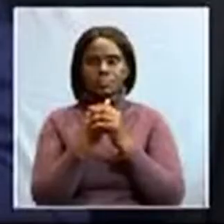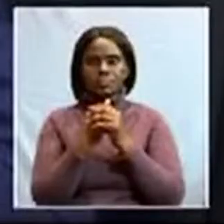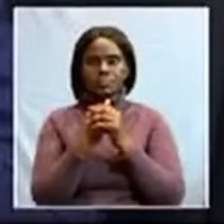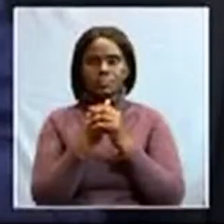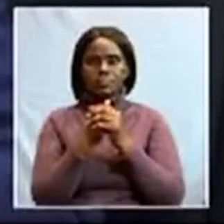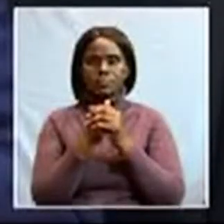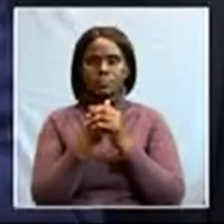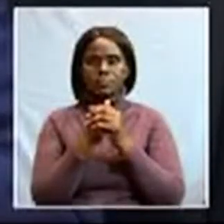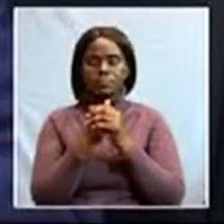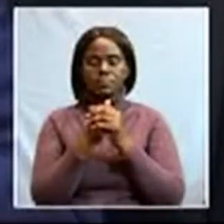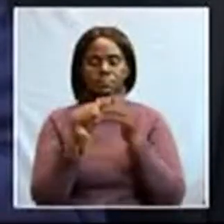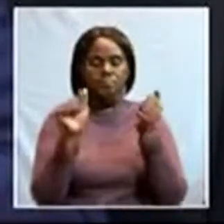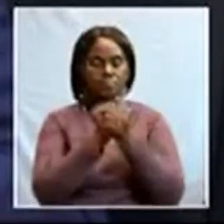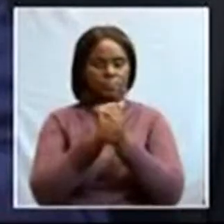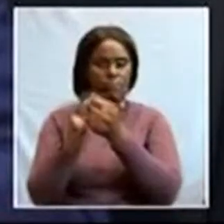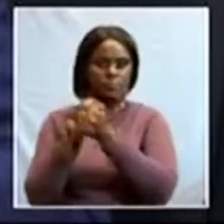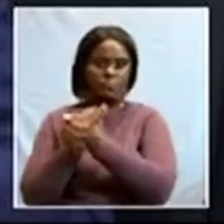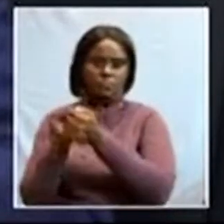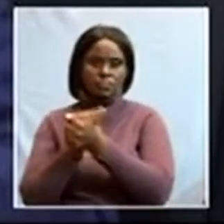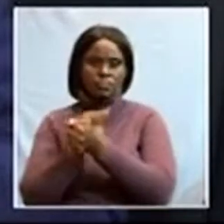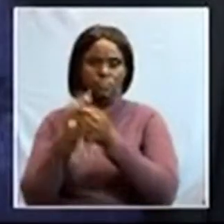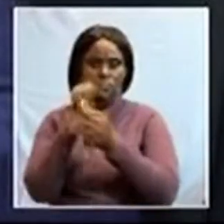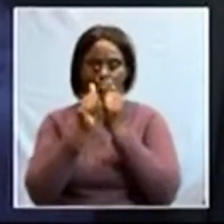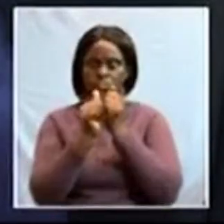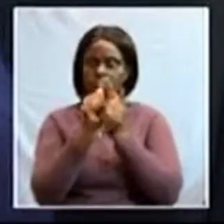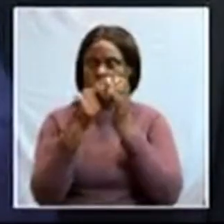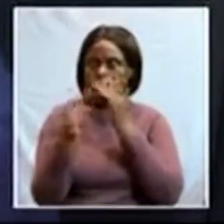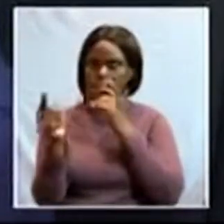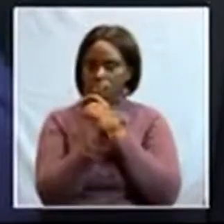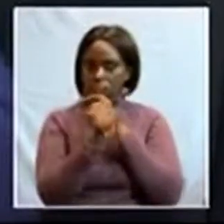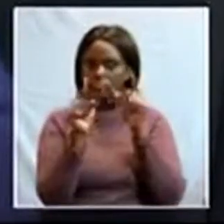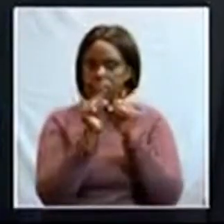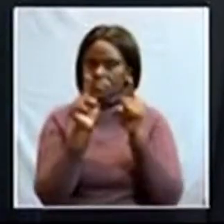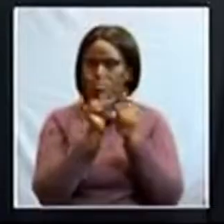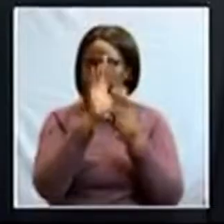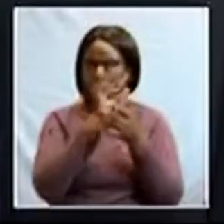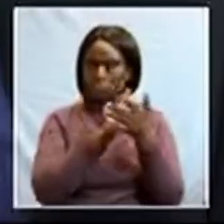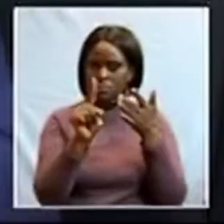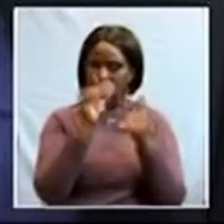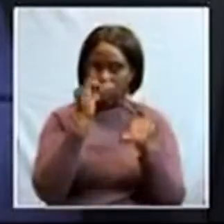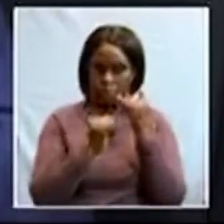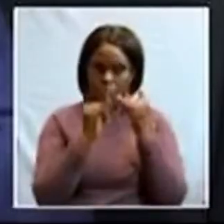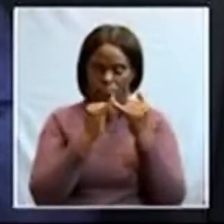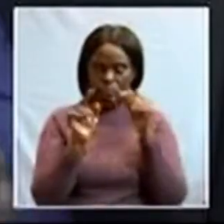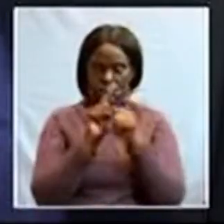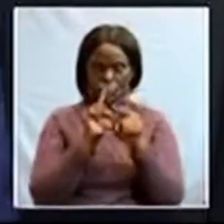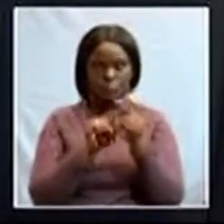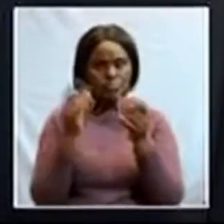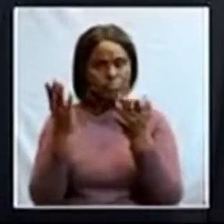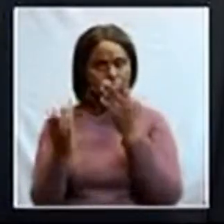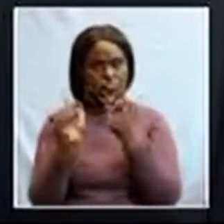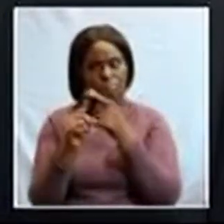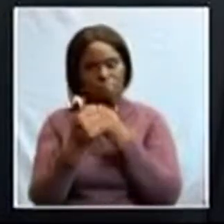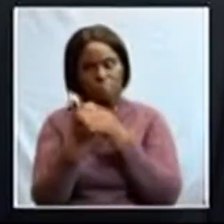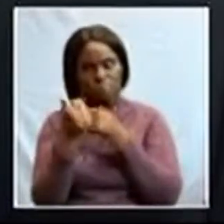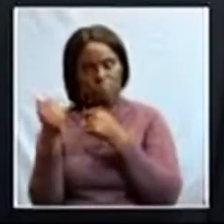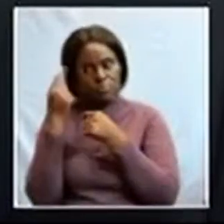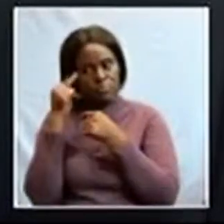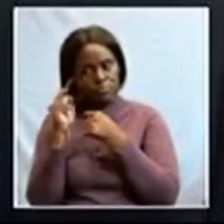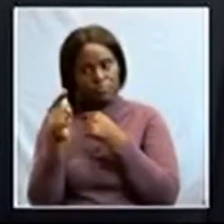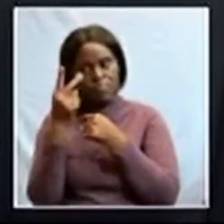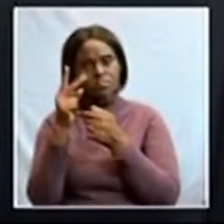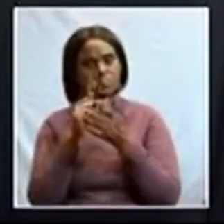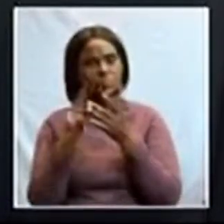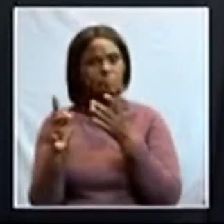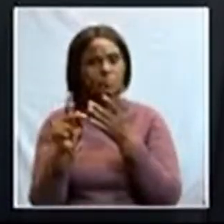charge liquidated damages? Because your 7 weeks of completion as compared to the extension for 2